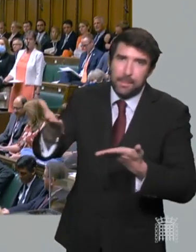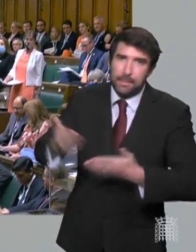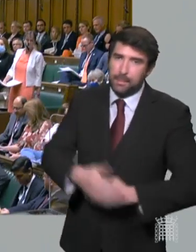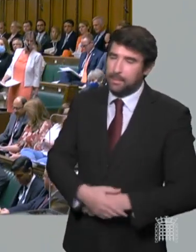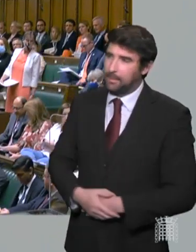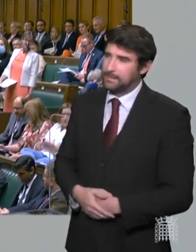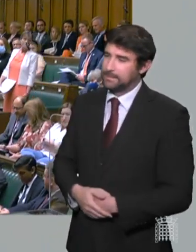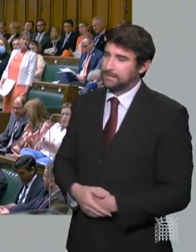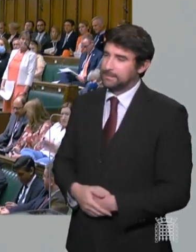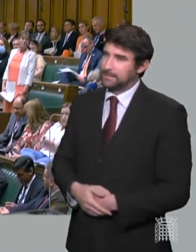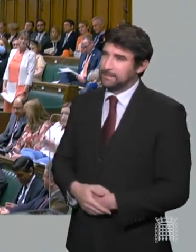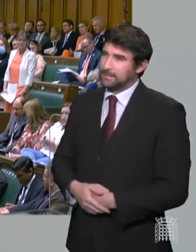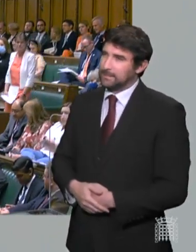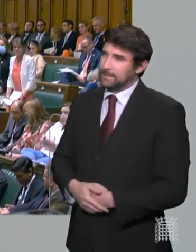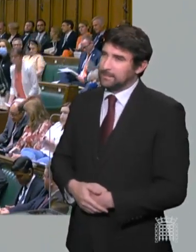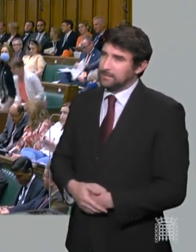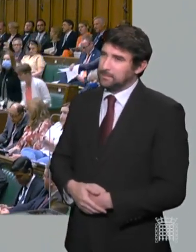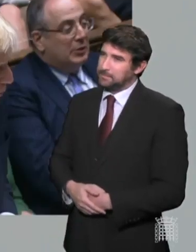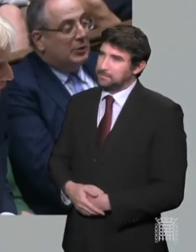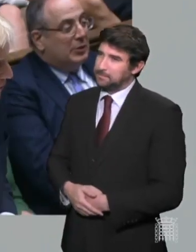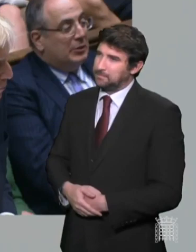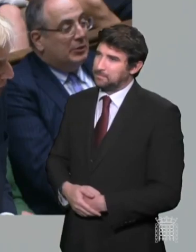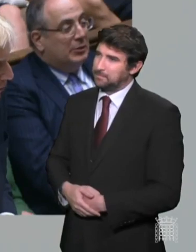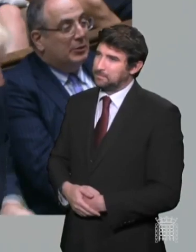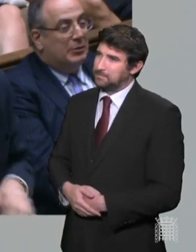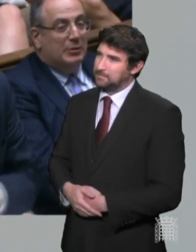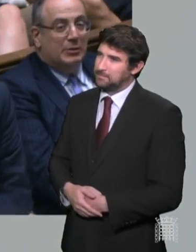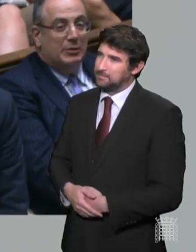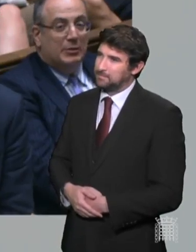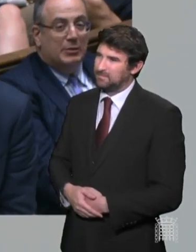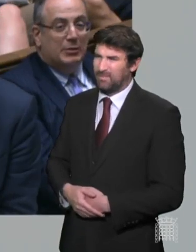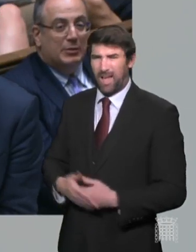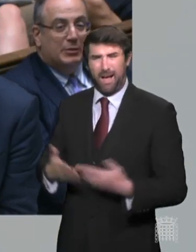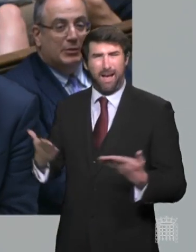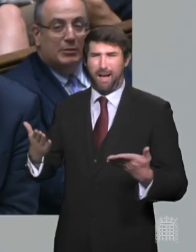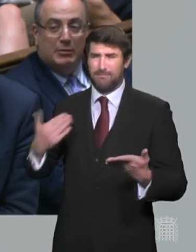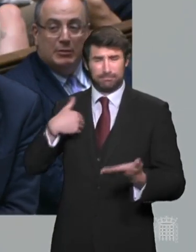Well, Mr. Speaker, not only has the price of batteries fallen